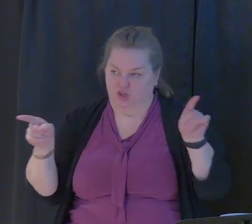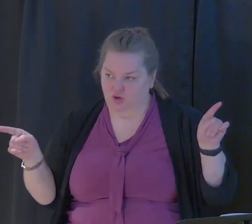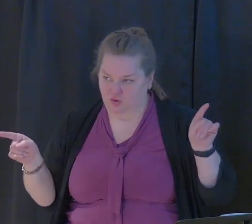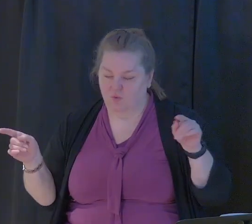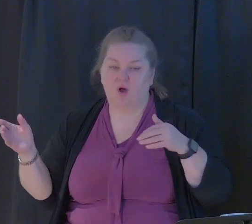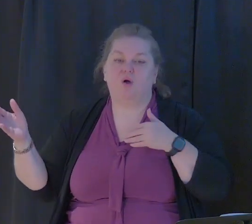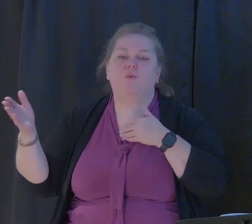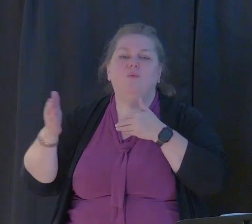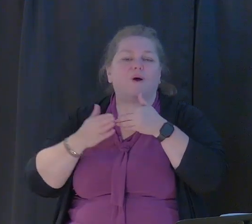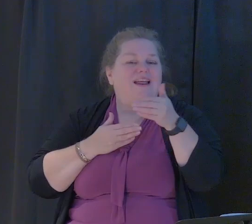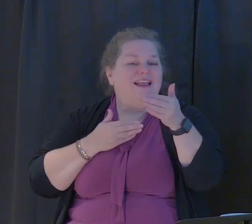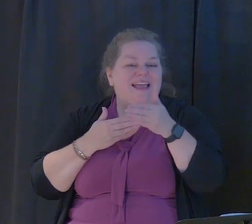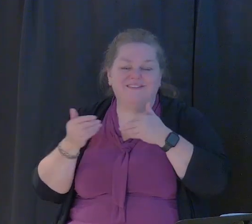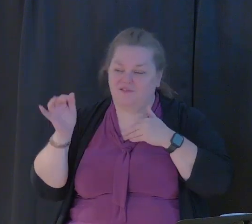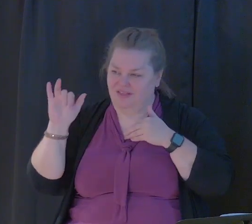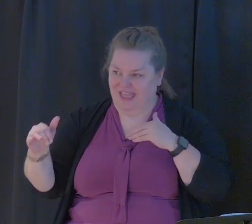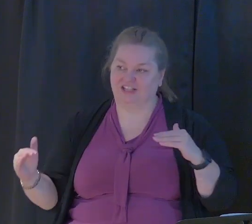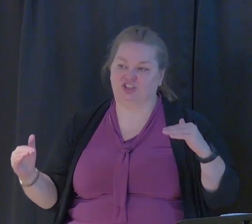justice is.